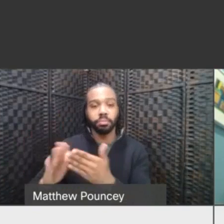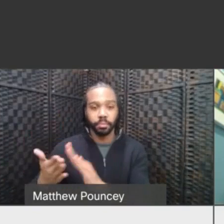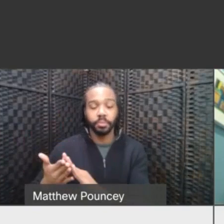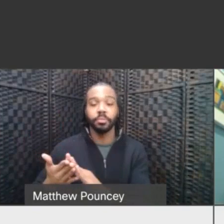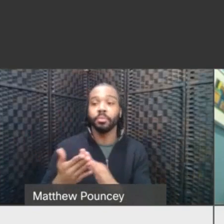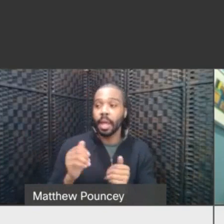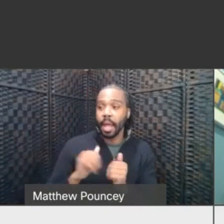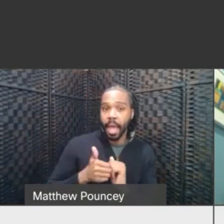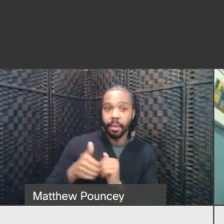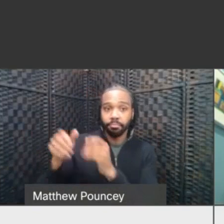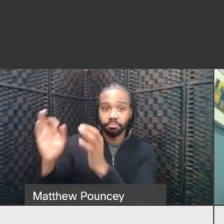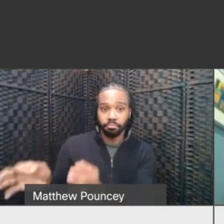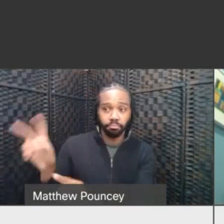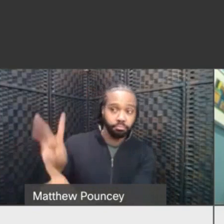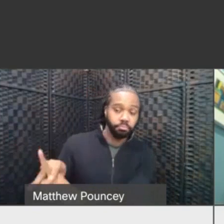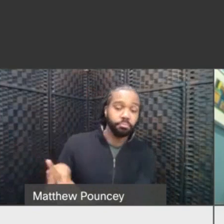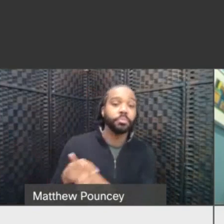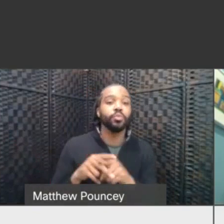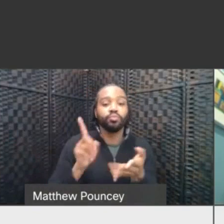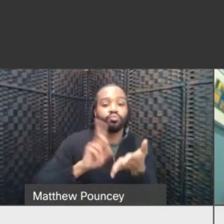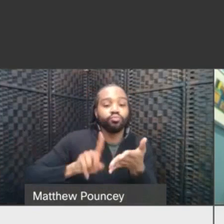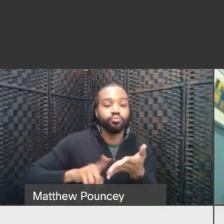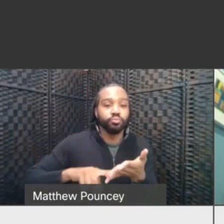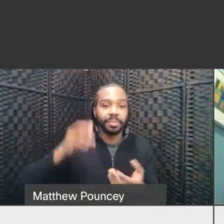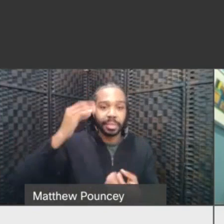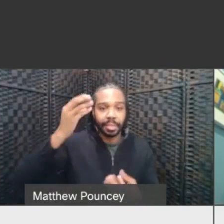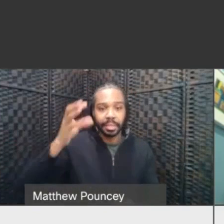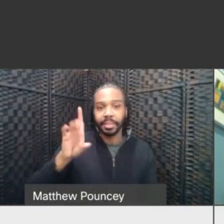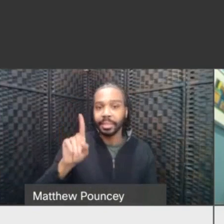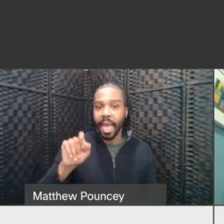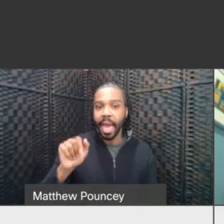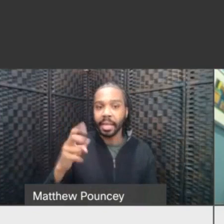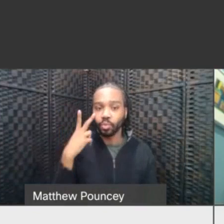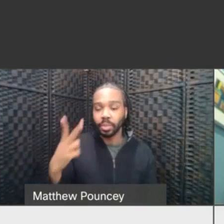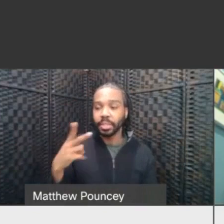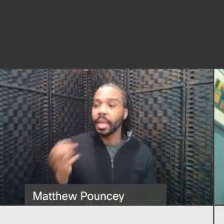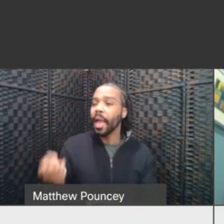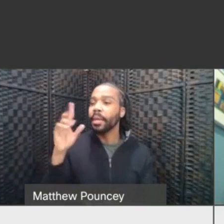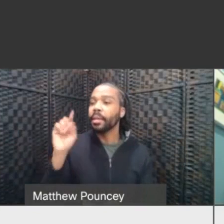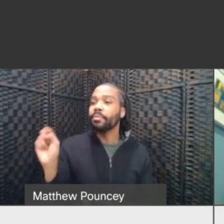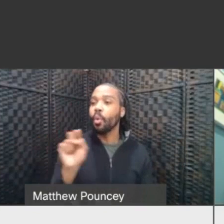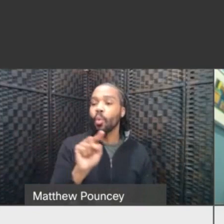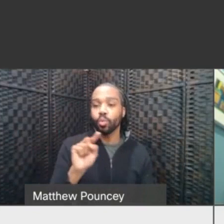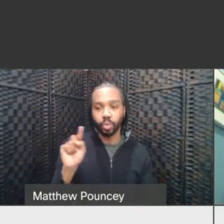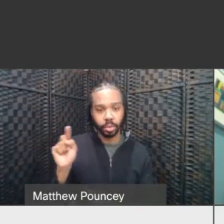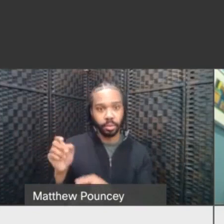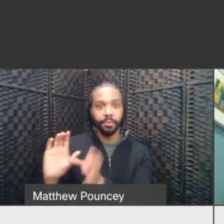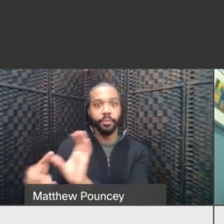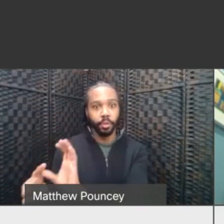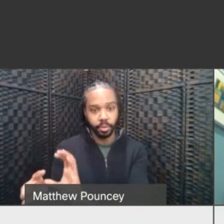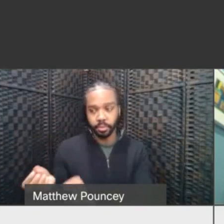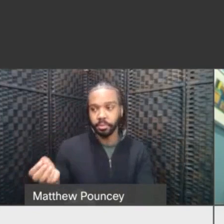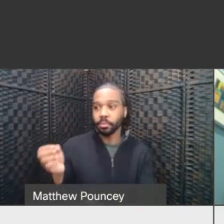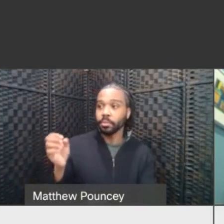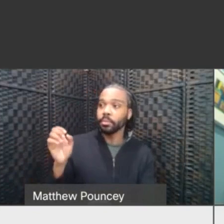data to see how many of our of those within certain populations are converting and at what day they're converting while